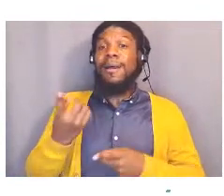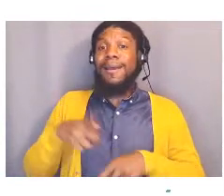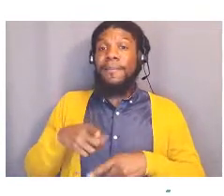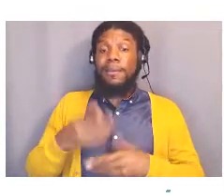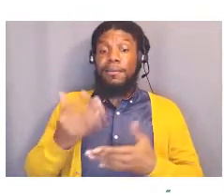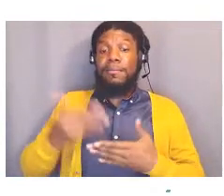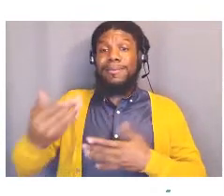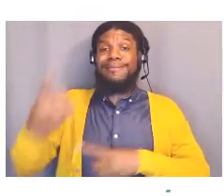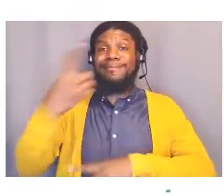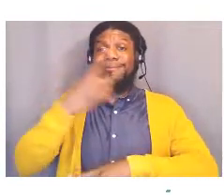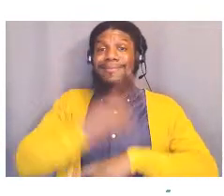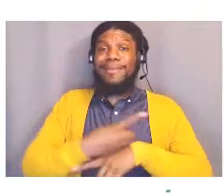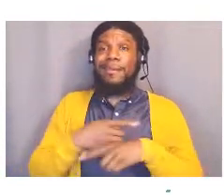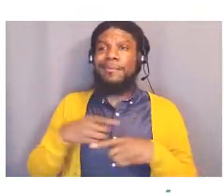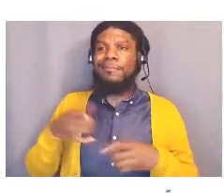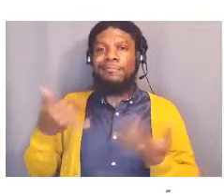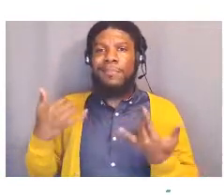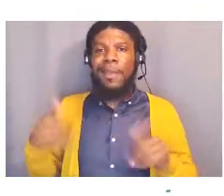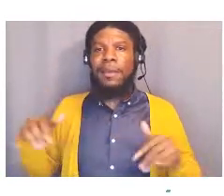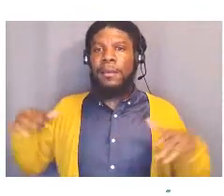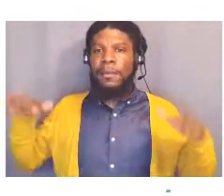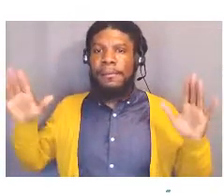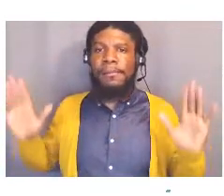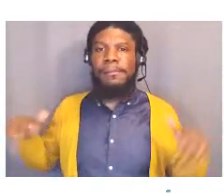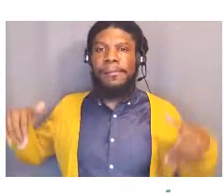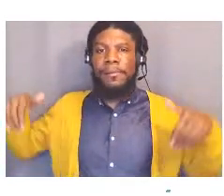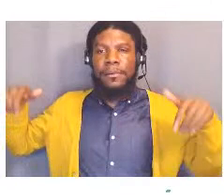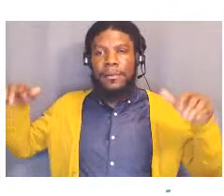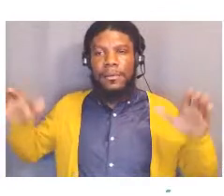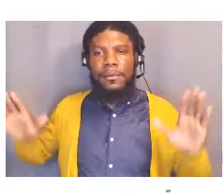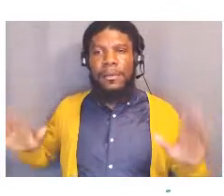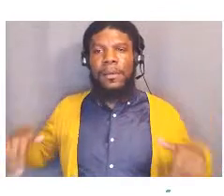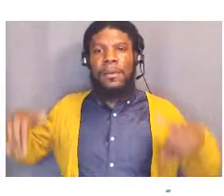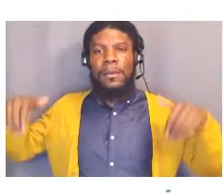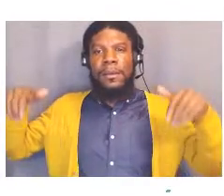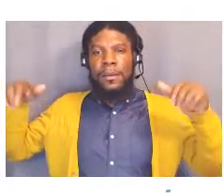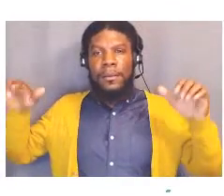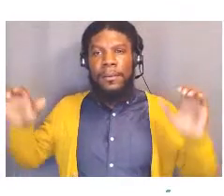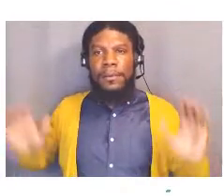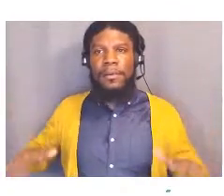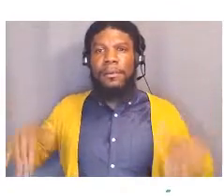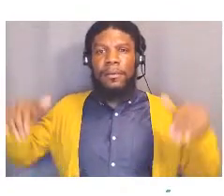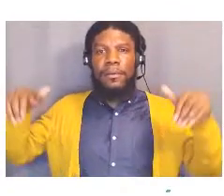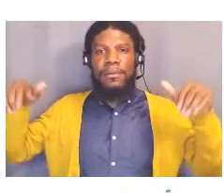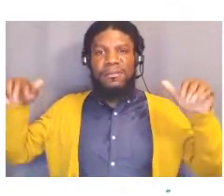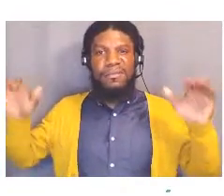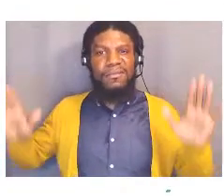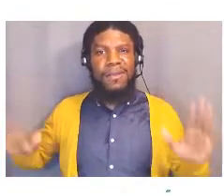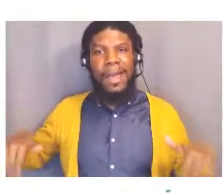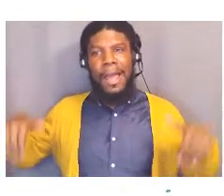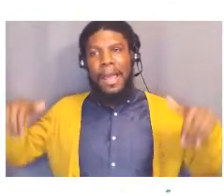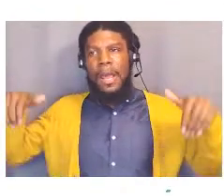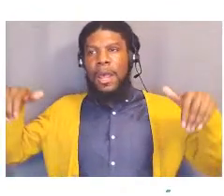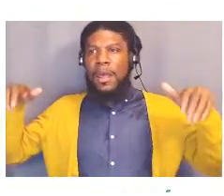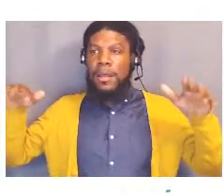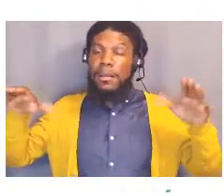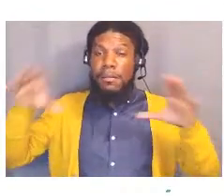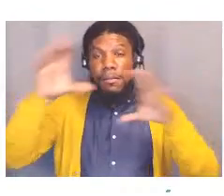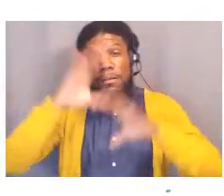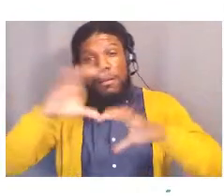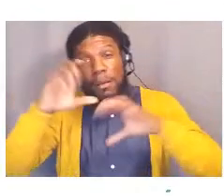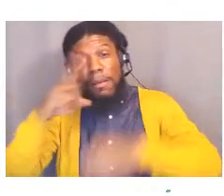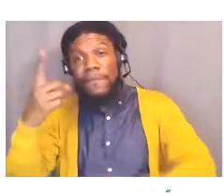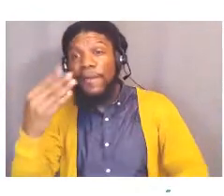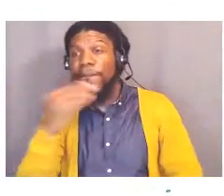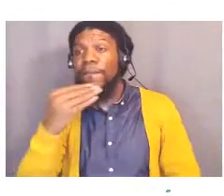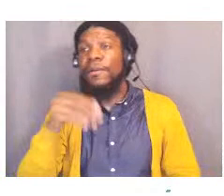old buzzard was looking for food, and he's flying all around, just flying and flying and flying. And he